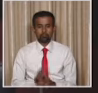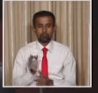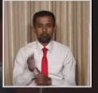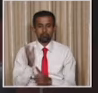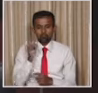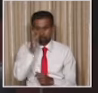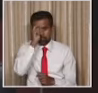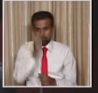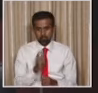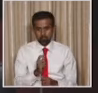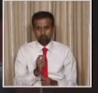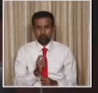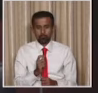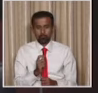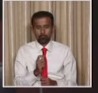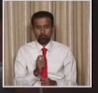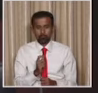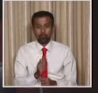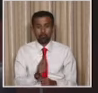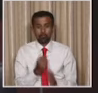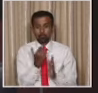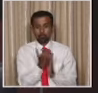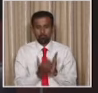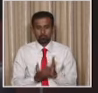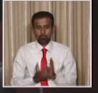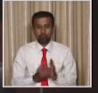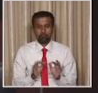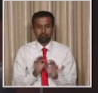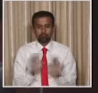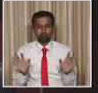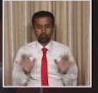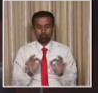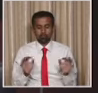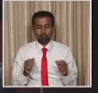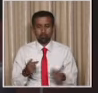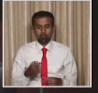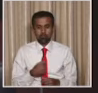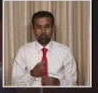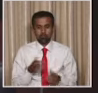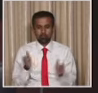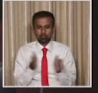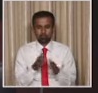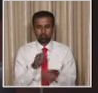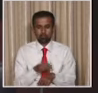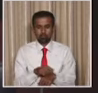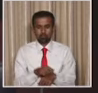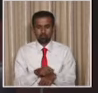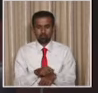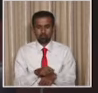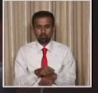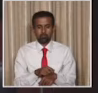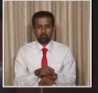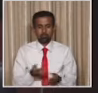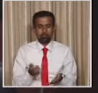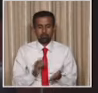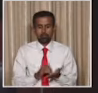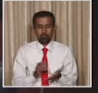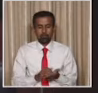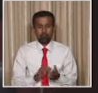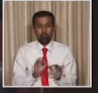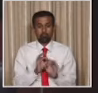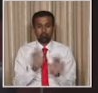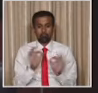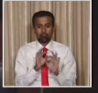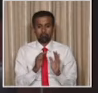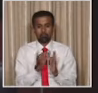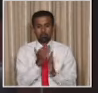few issues which I would like to highlight from the policy statement. Now, one of the broad themes that he brought from